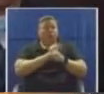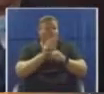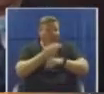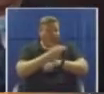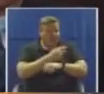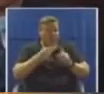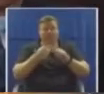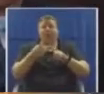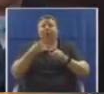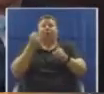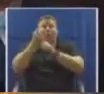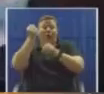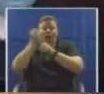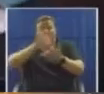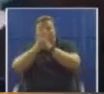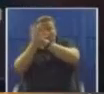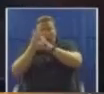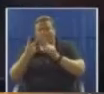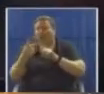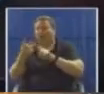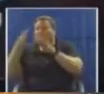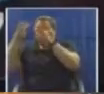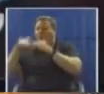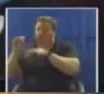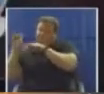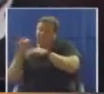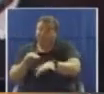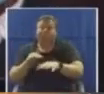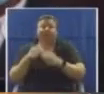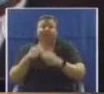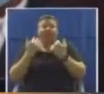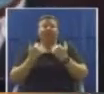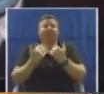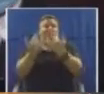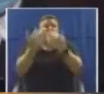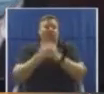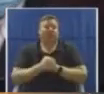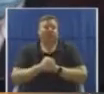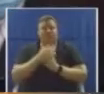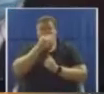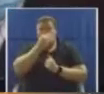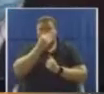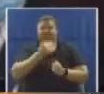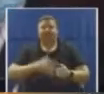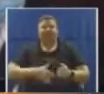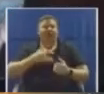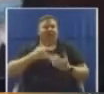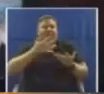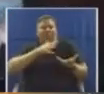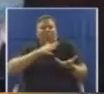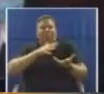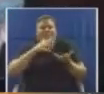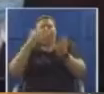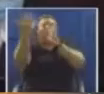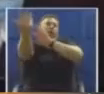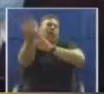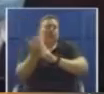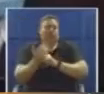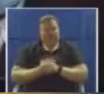year's rioting and looting, and now these devastating floods and fires that have literally washed their lives and livelihoods